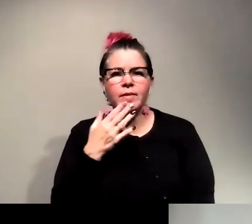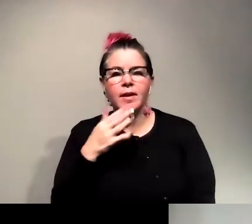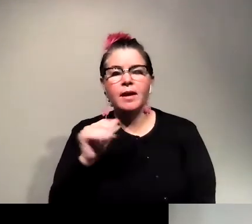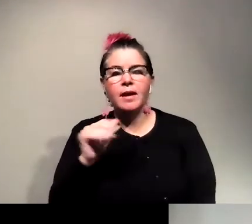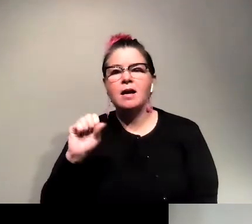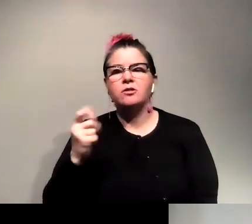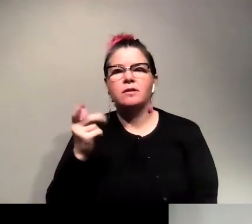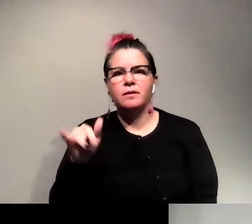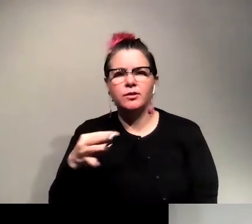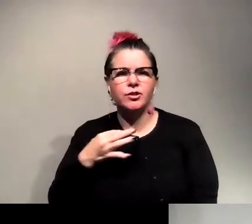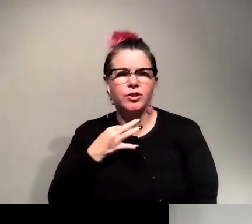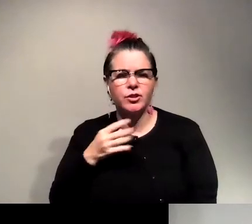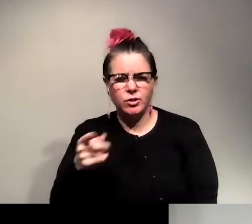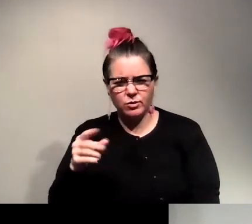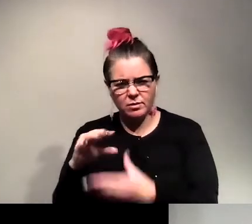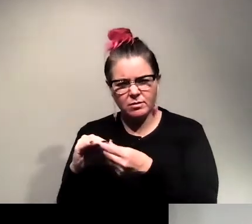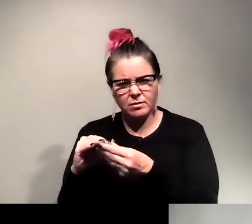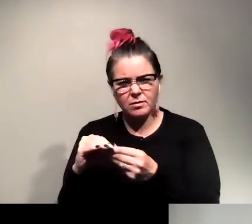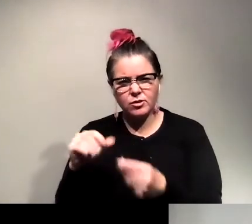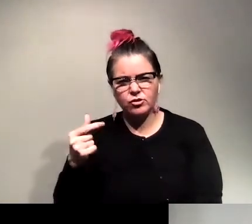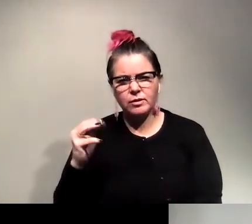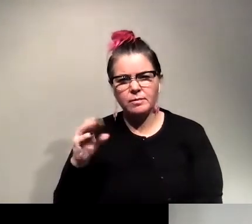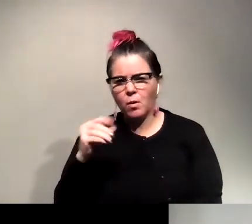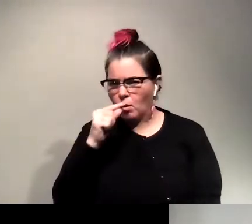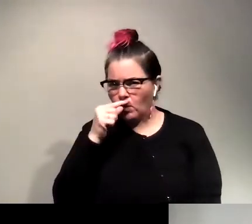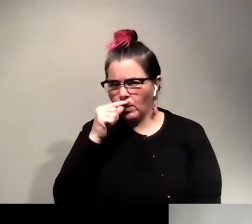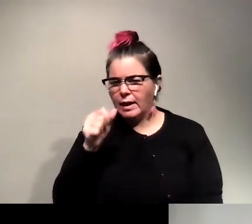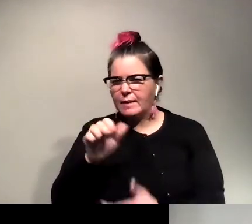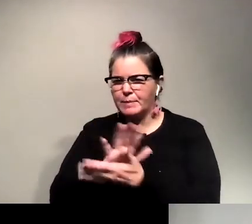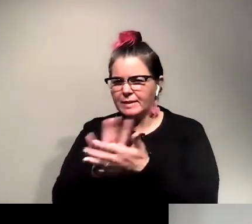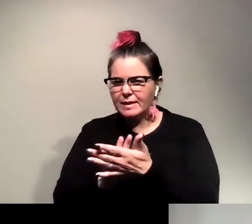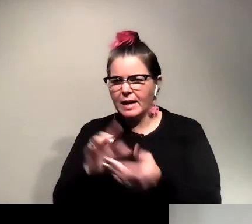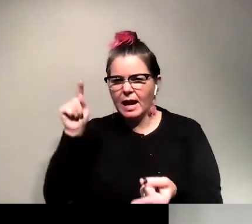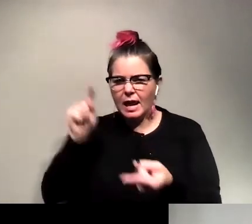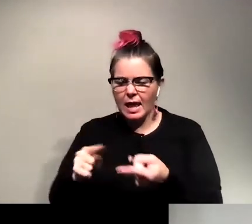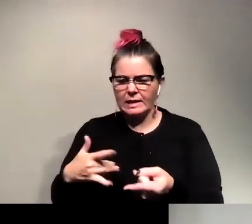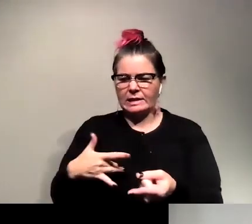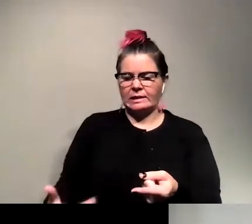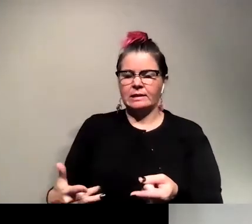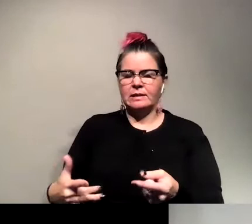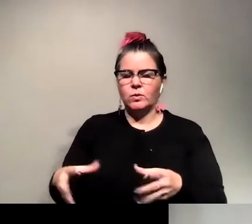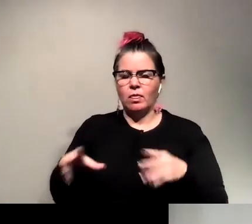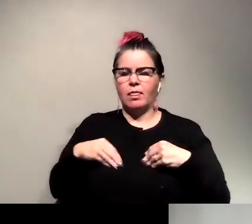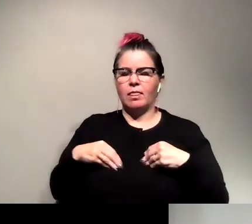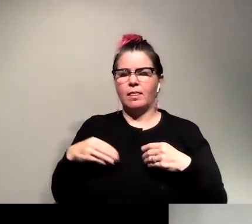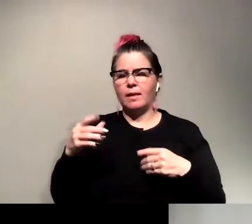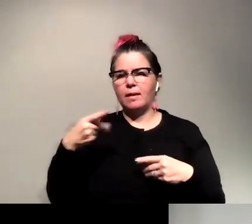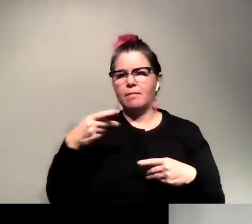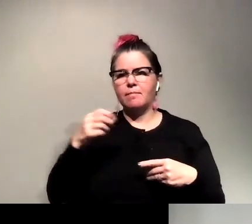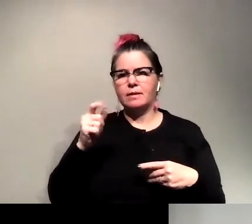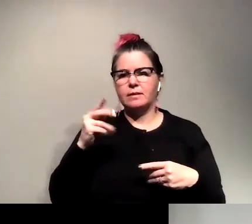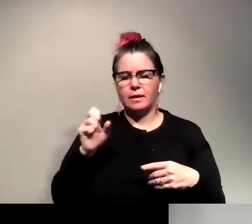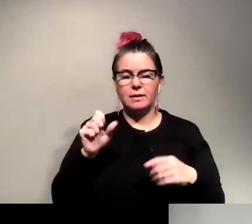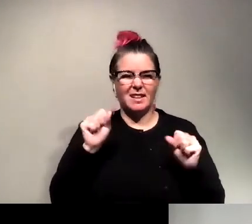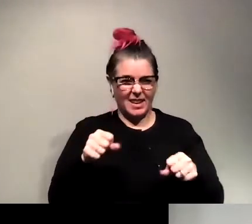to know, you mentioned earlier that GMO corn can be designed to make it less susceptible to pesticides. Could GMO grapes be designed to be